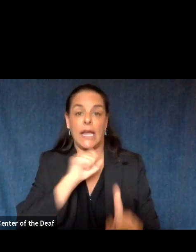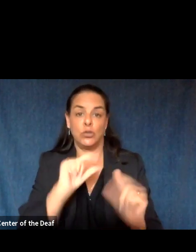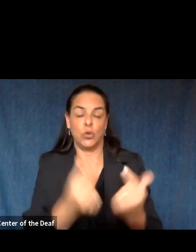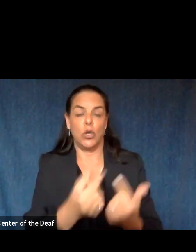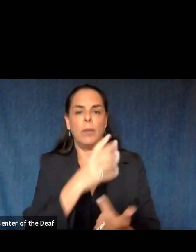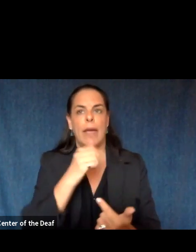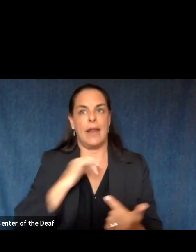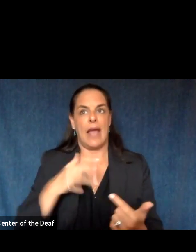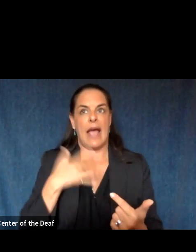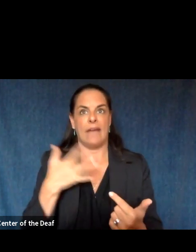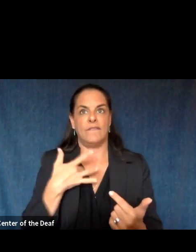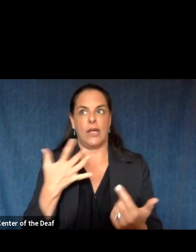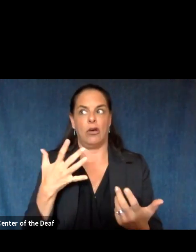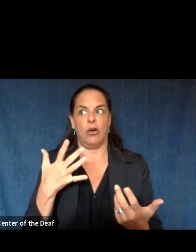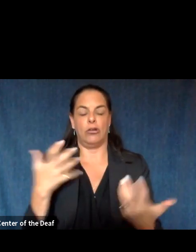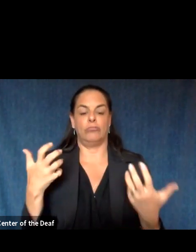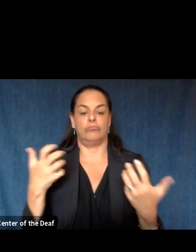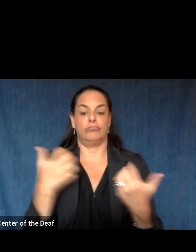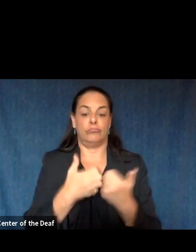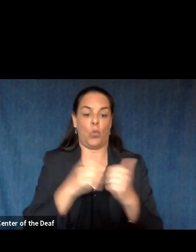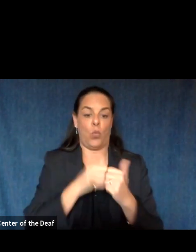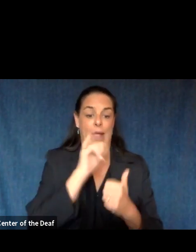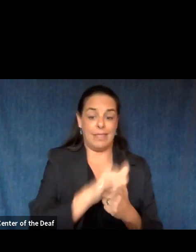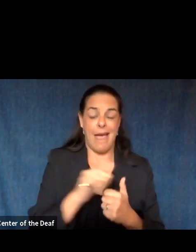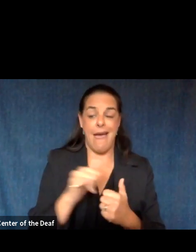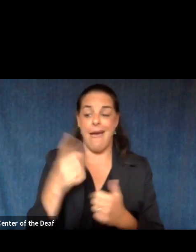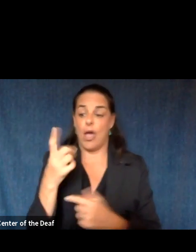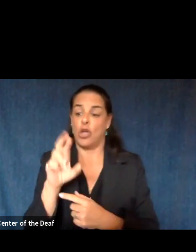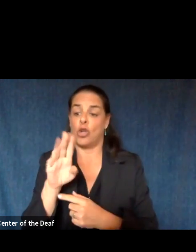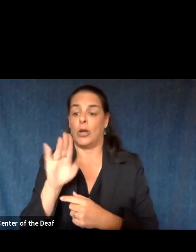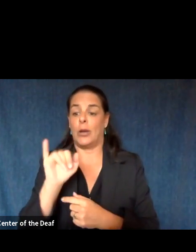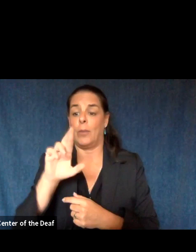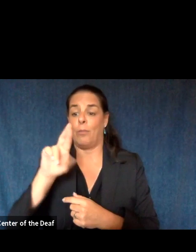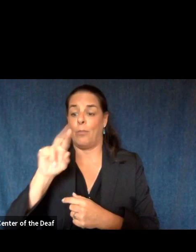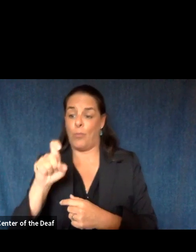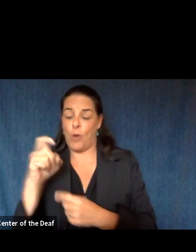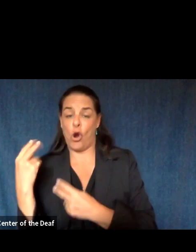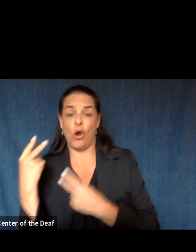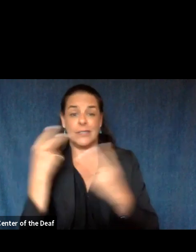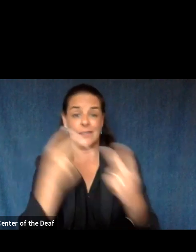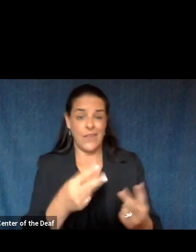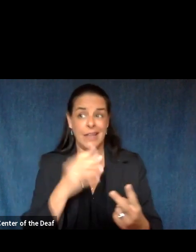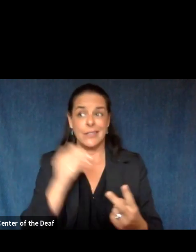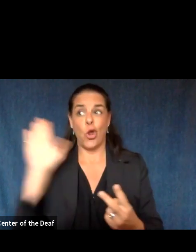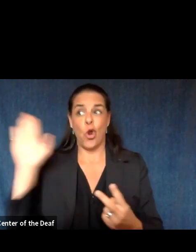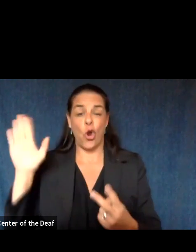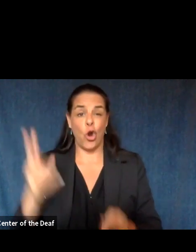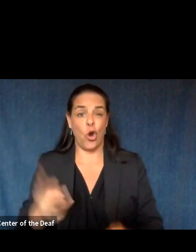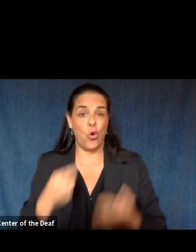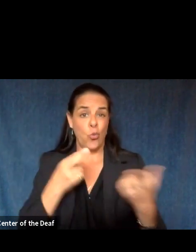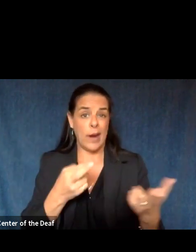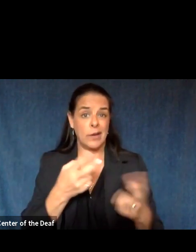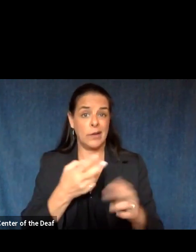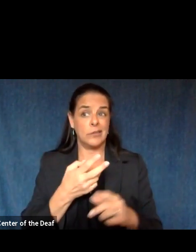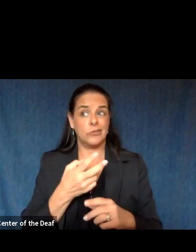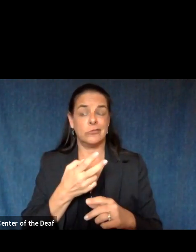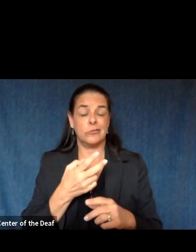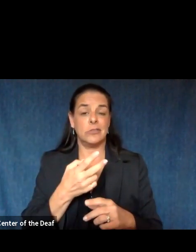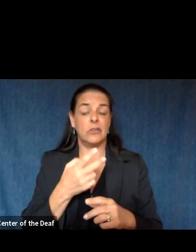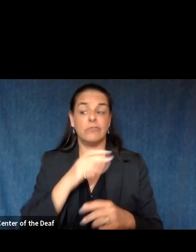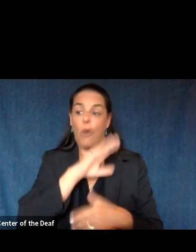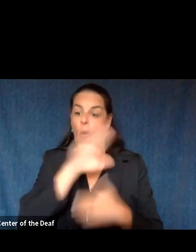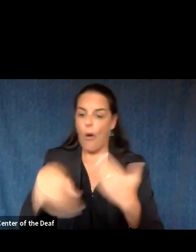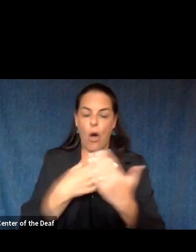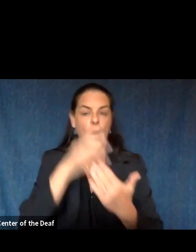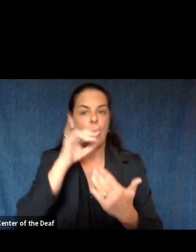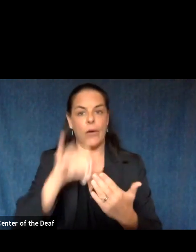think coinciding that with the visit from Dr. Burks and the recommendations that she put forth, all really help to bring